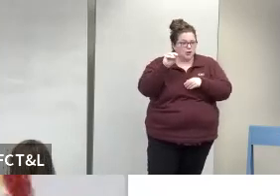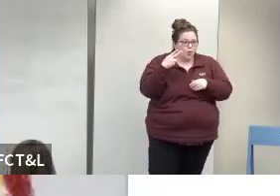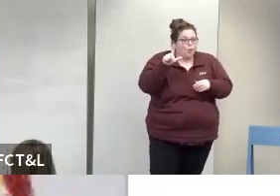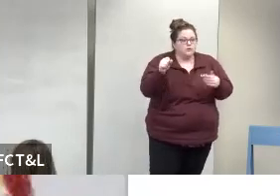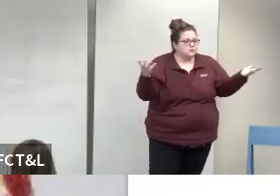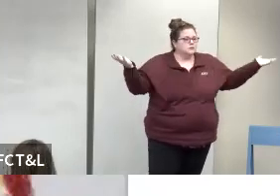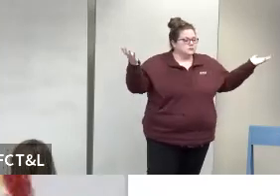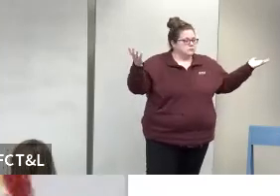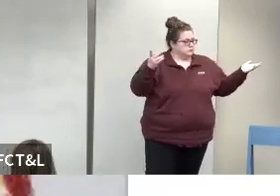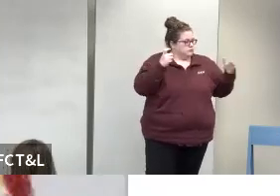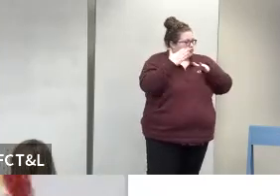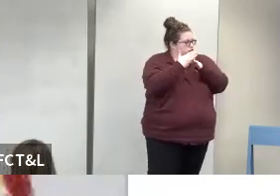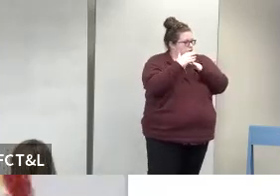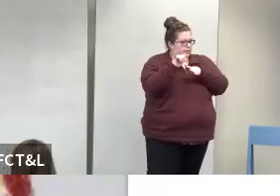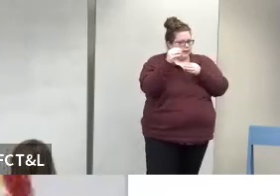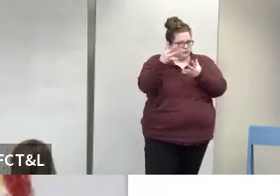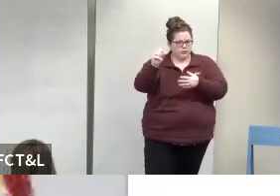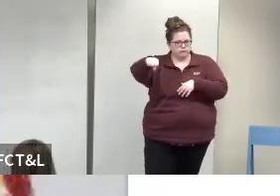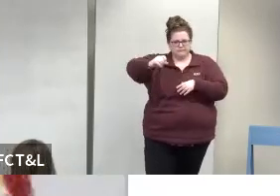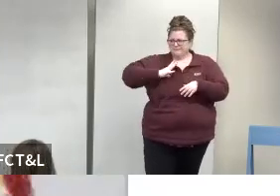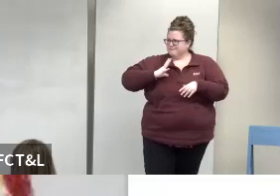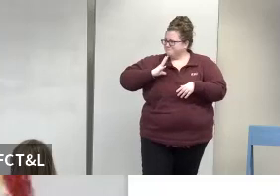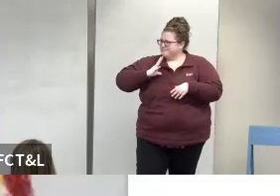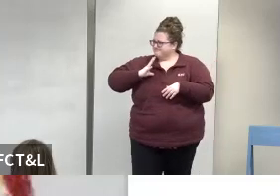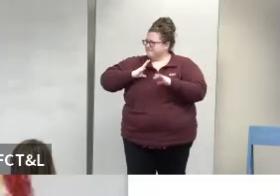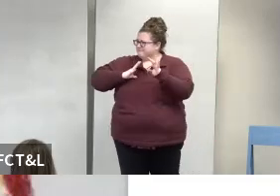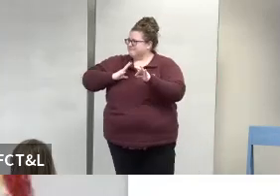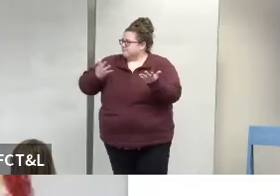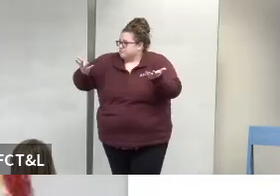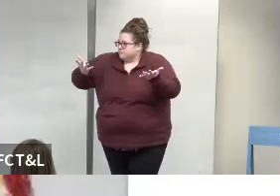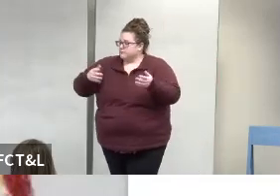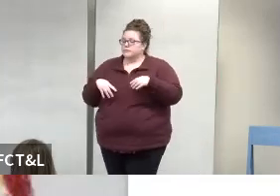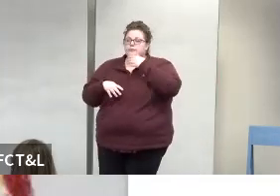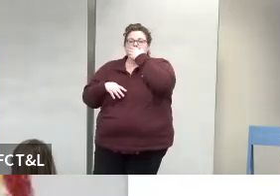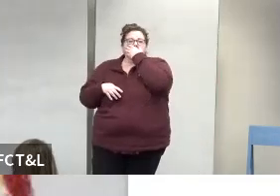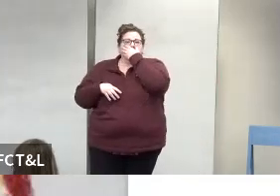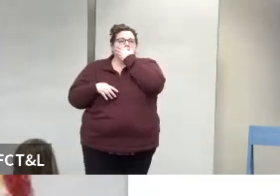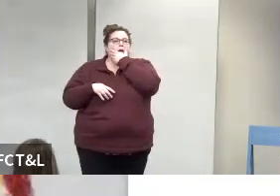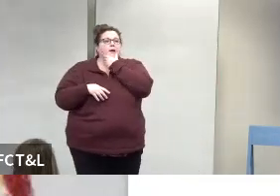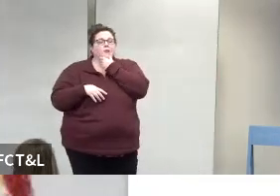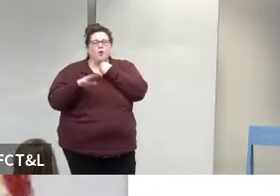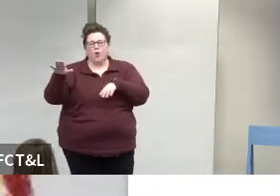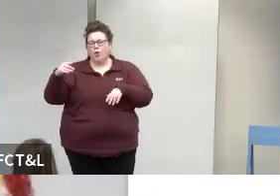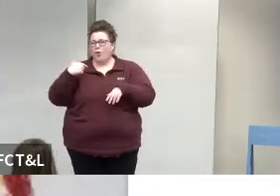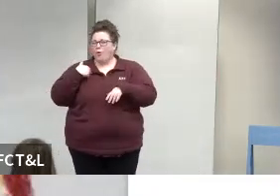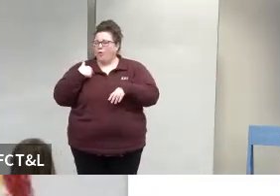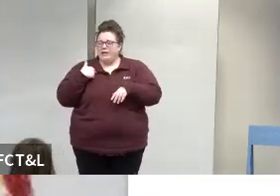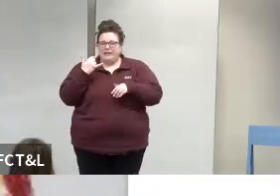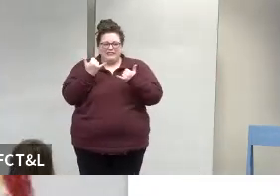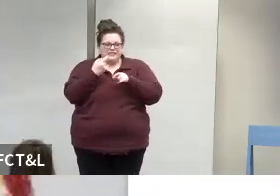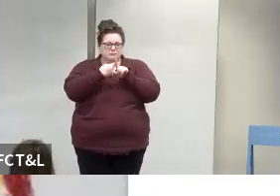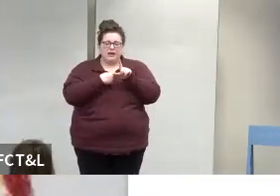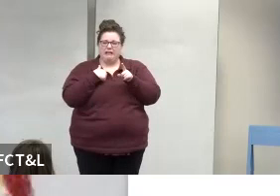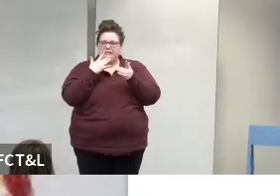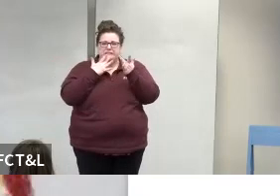paid $35 for it. It was on sale at Kohl's. So that information is very much shared and disclosed anytime